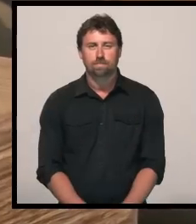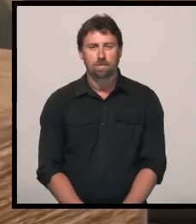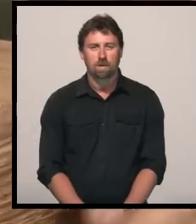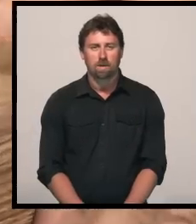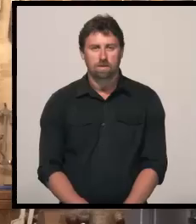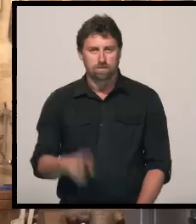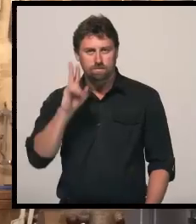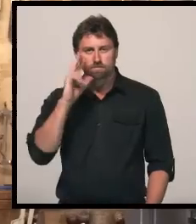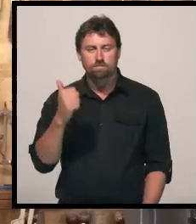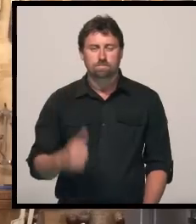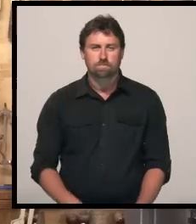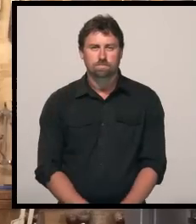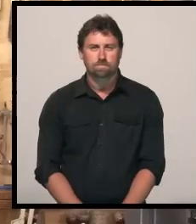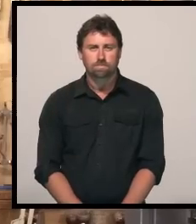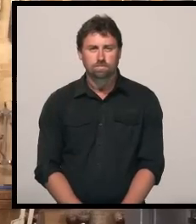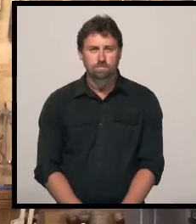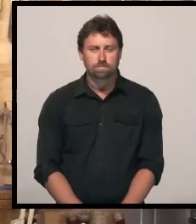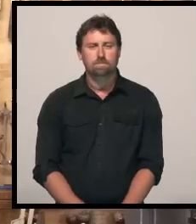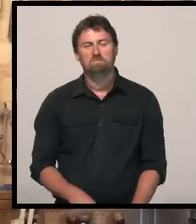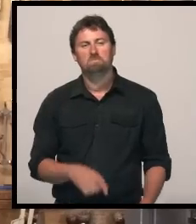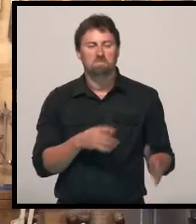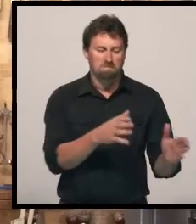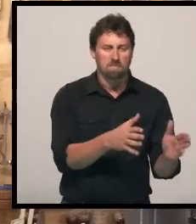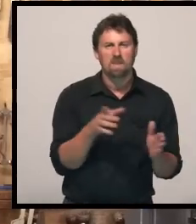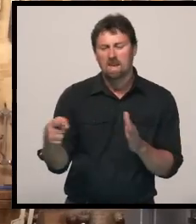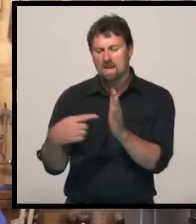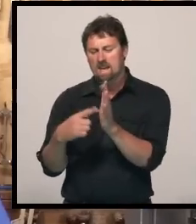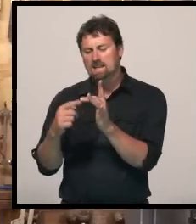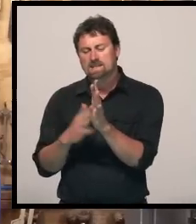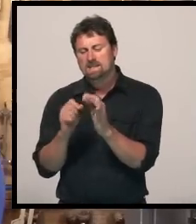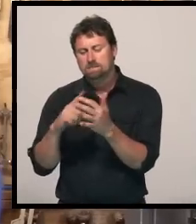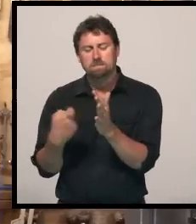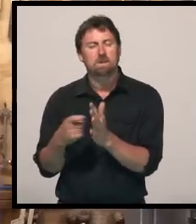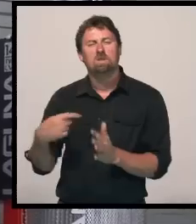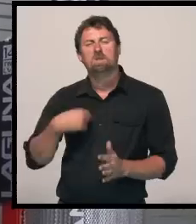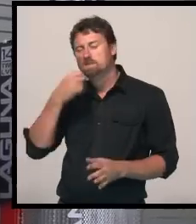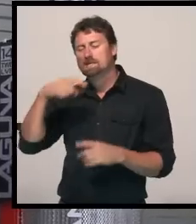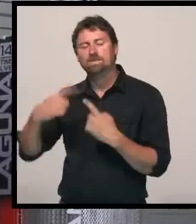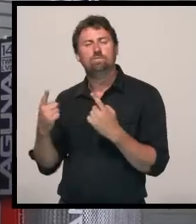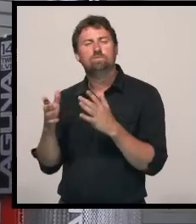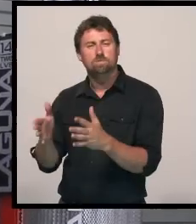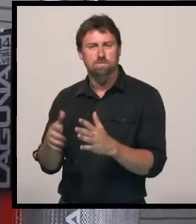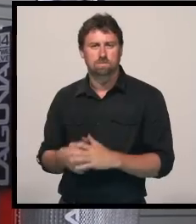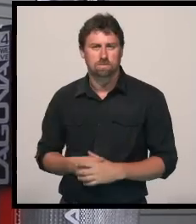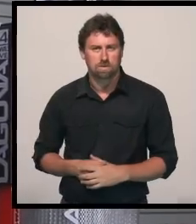which looks quite nice. What I want to do to the solid timber box is something slightly different. So I've got the same